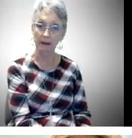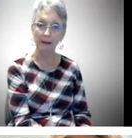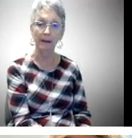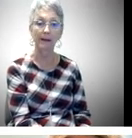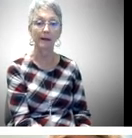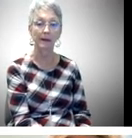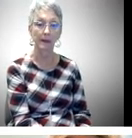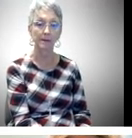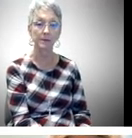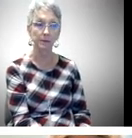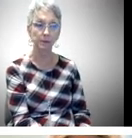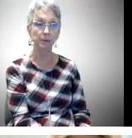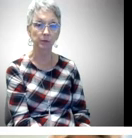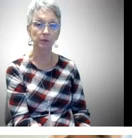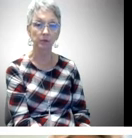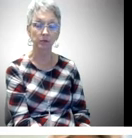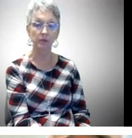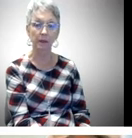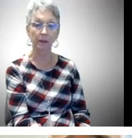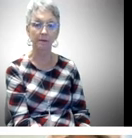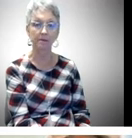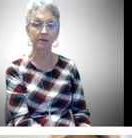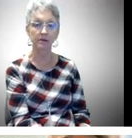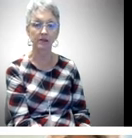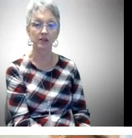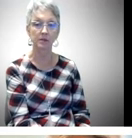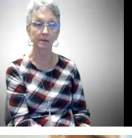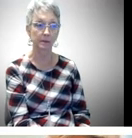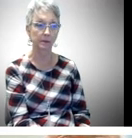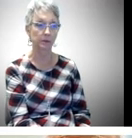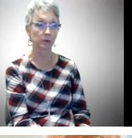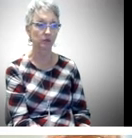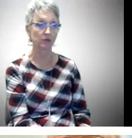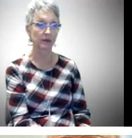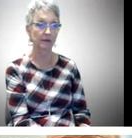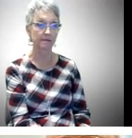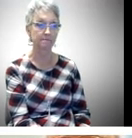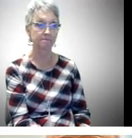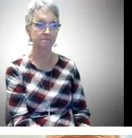and they should be disqualified. On our website, if you go to supported decision-making